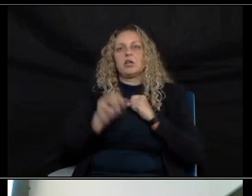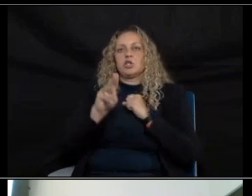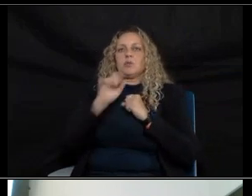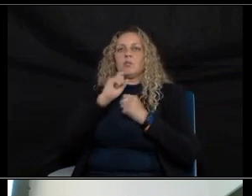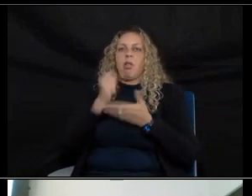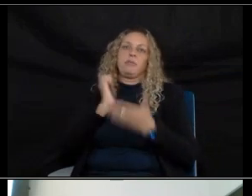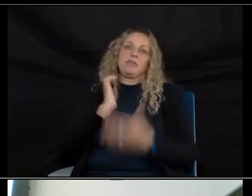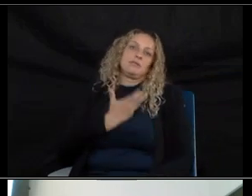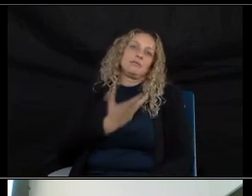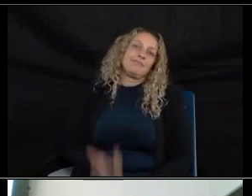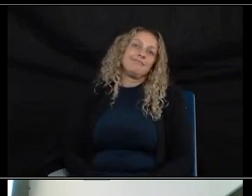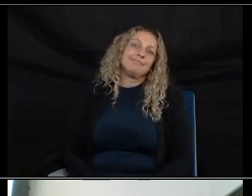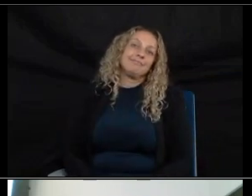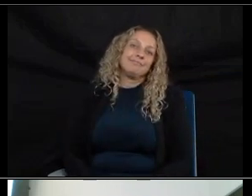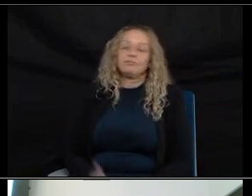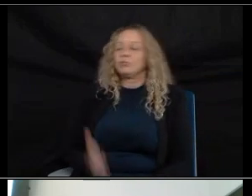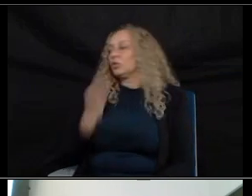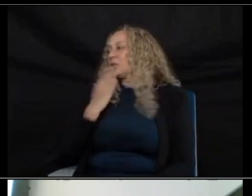out.